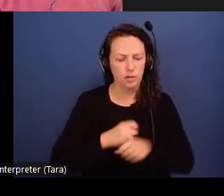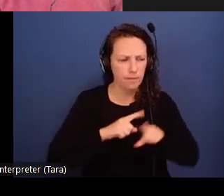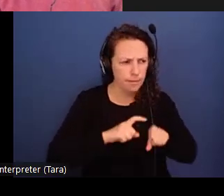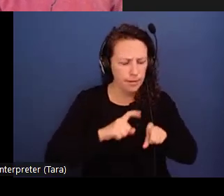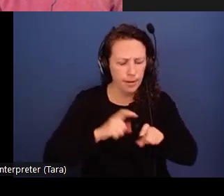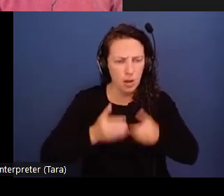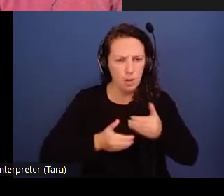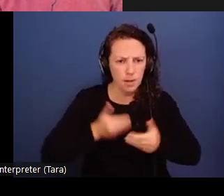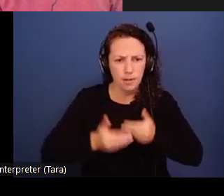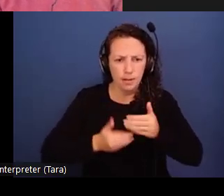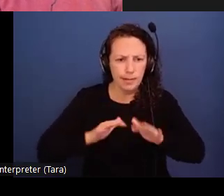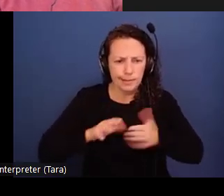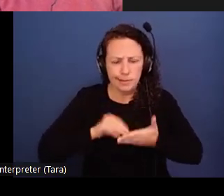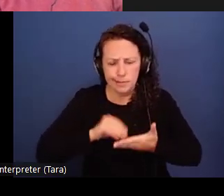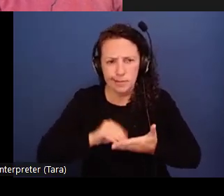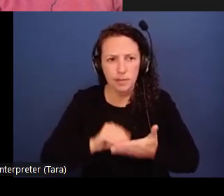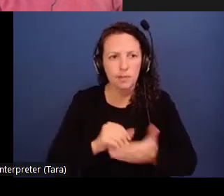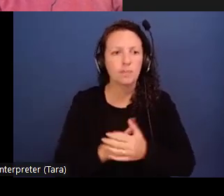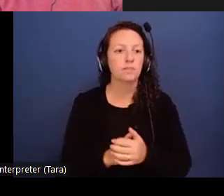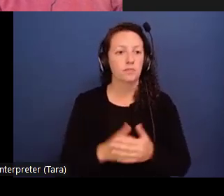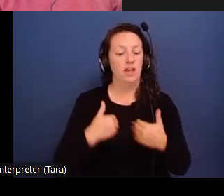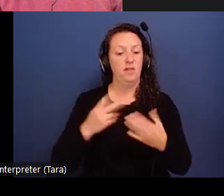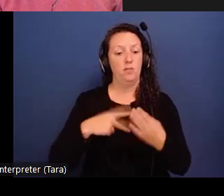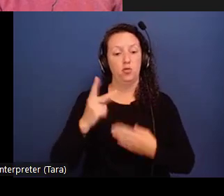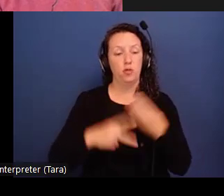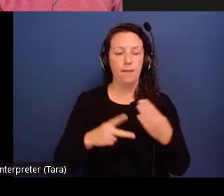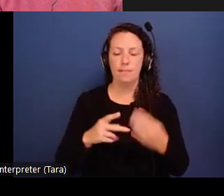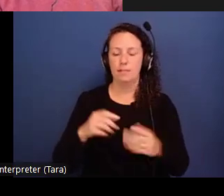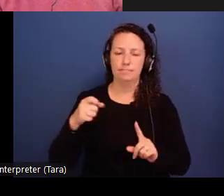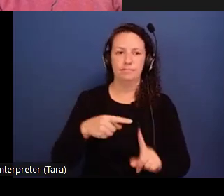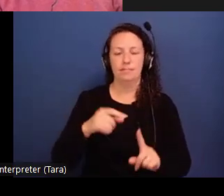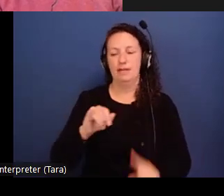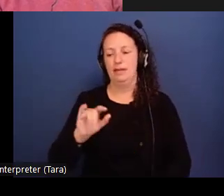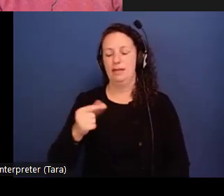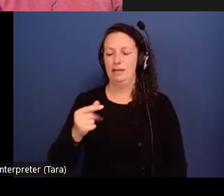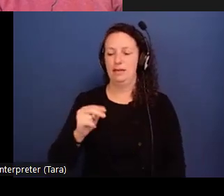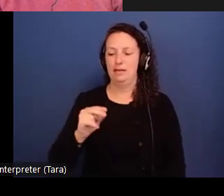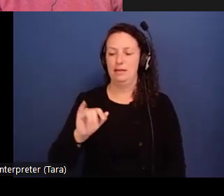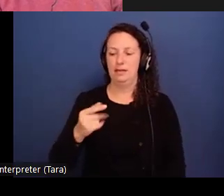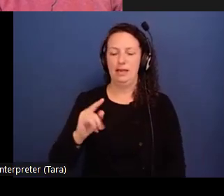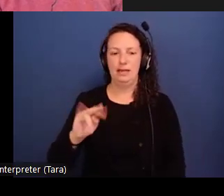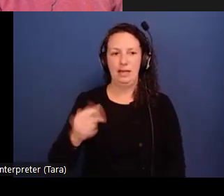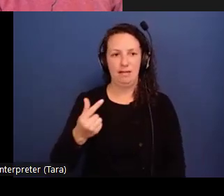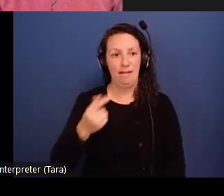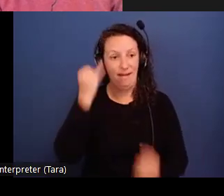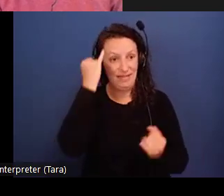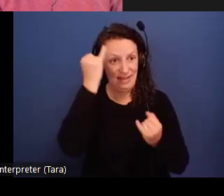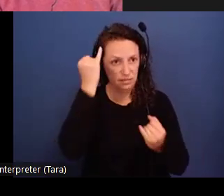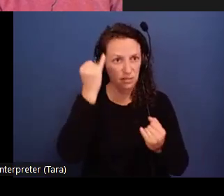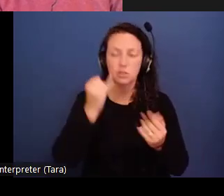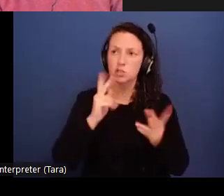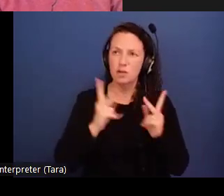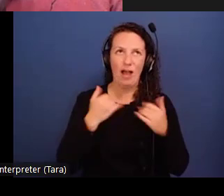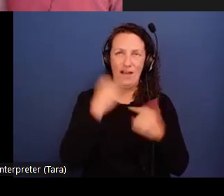We run a program called Igniting Ideas, which is for aspiring founders, people who have ideas but don't know how to go forward with that